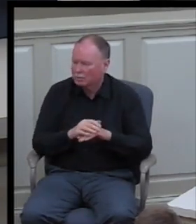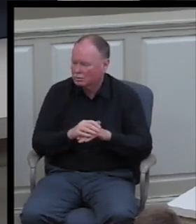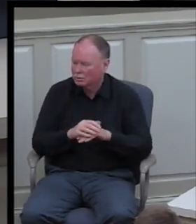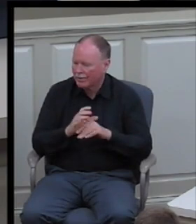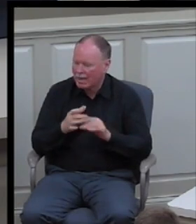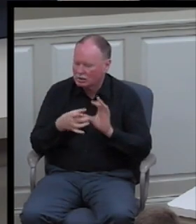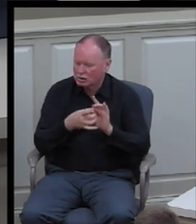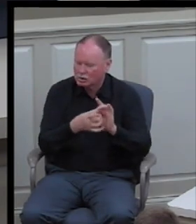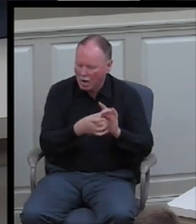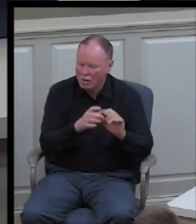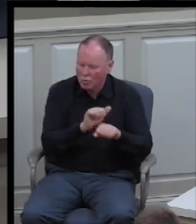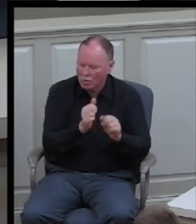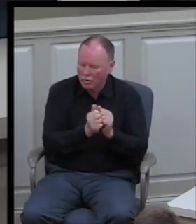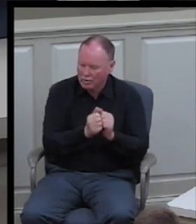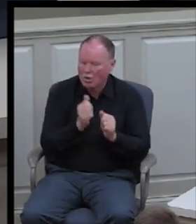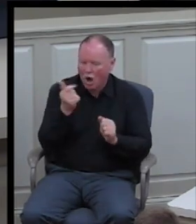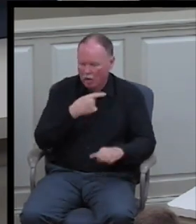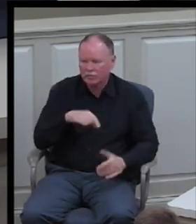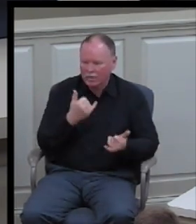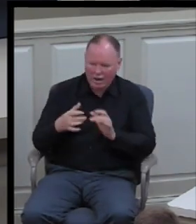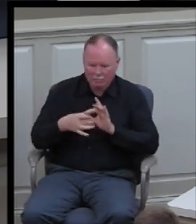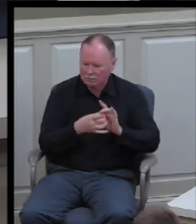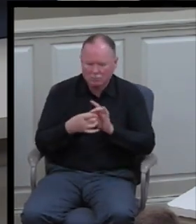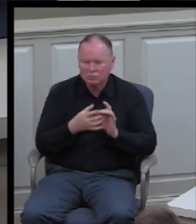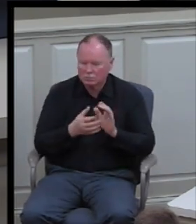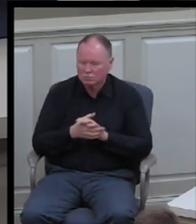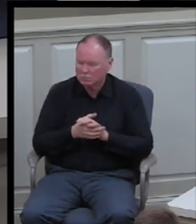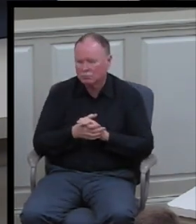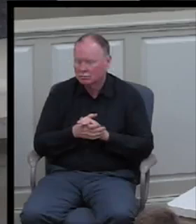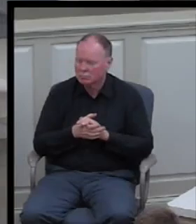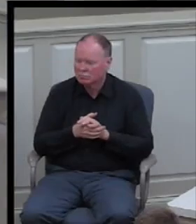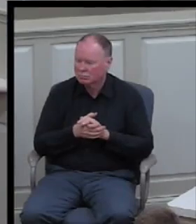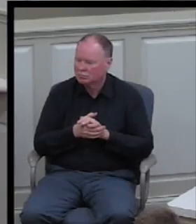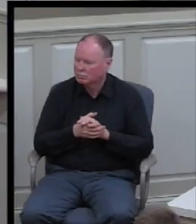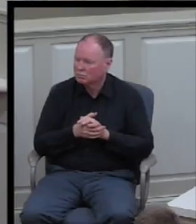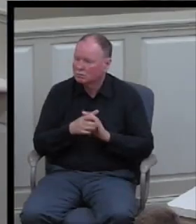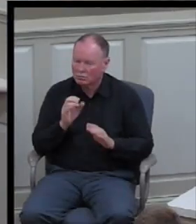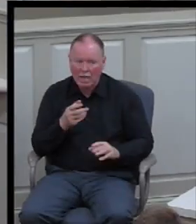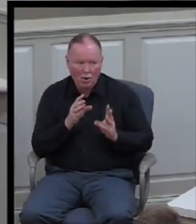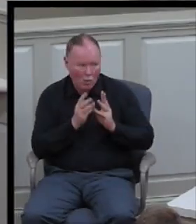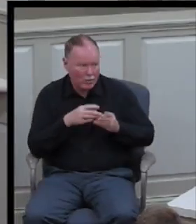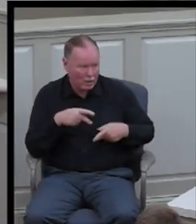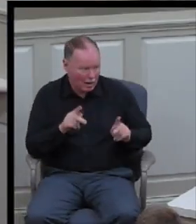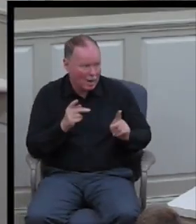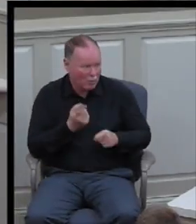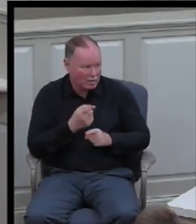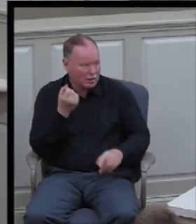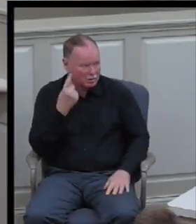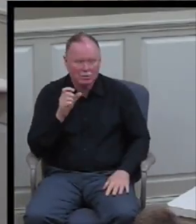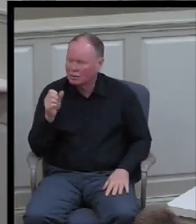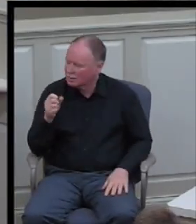effort between, I guess, all of us, right, John? So, Weather permitting, I understand,